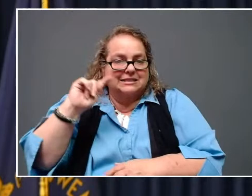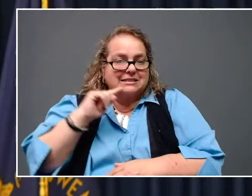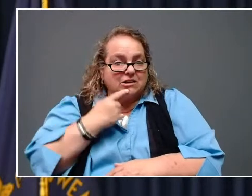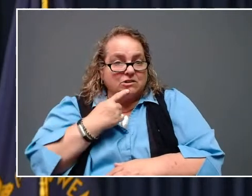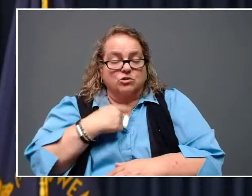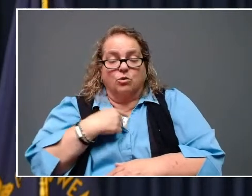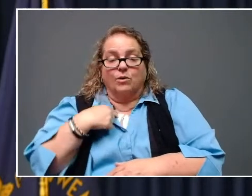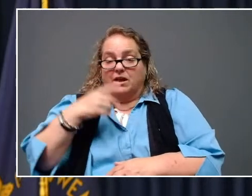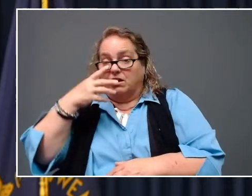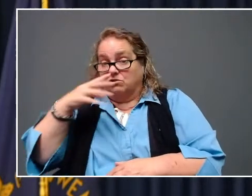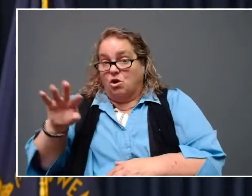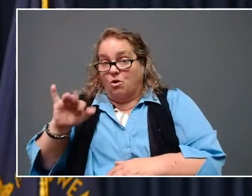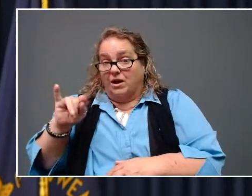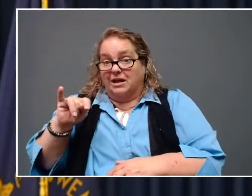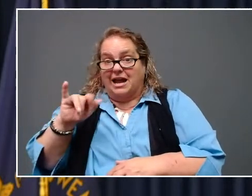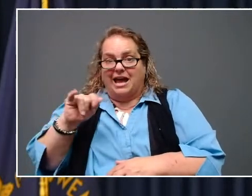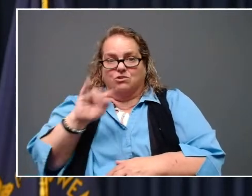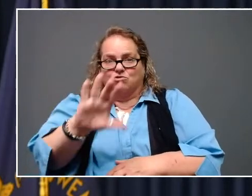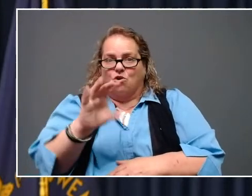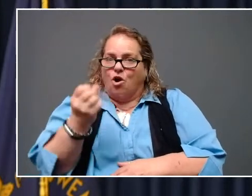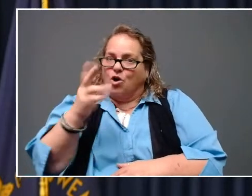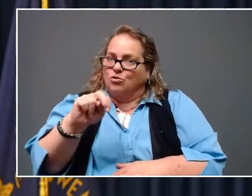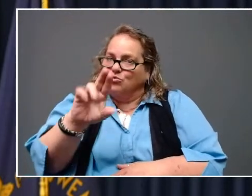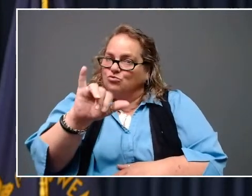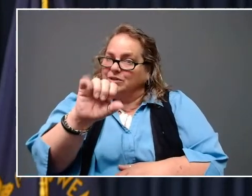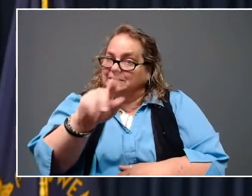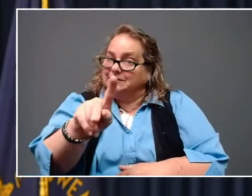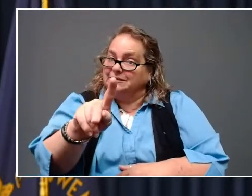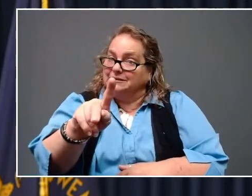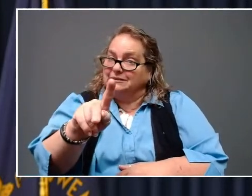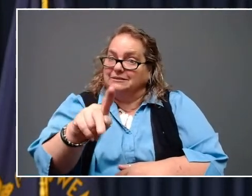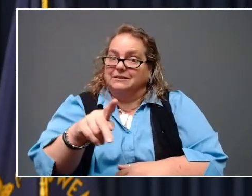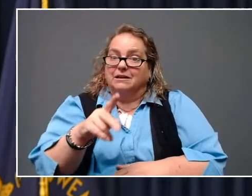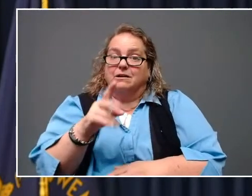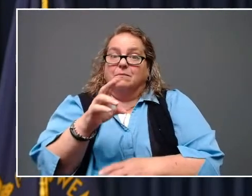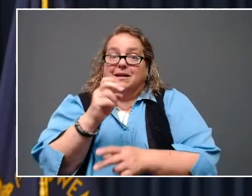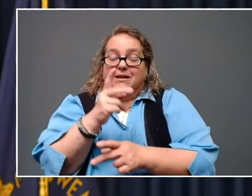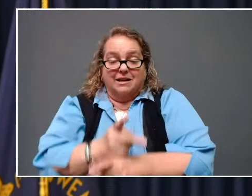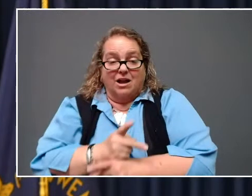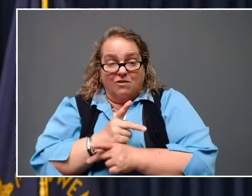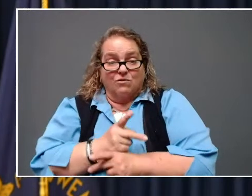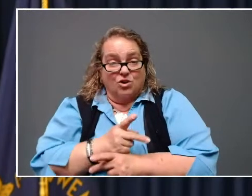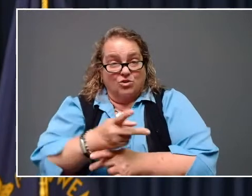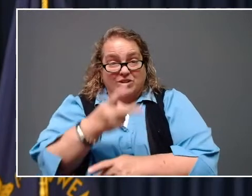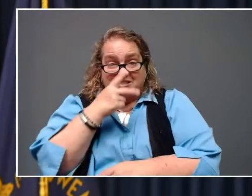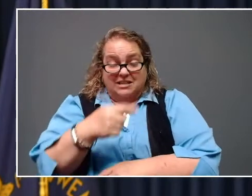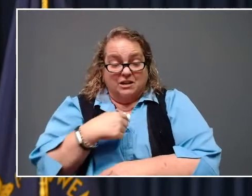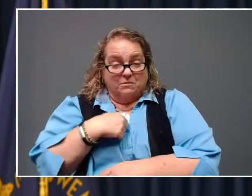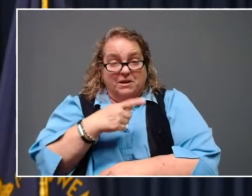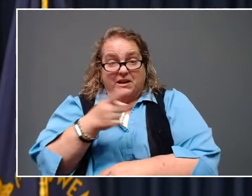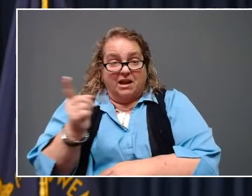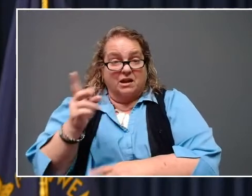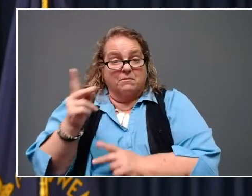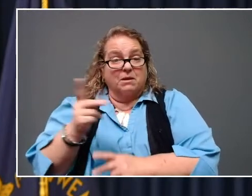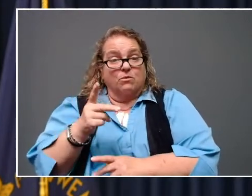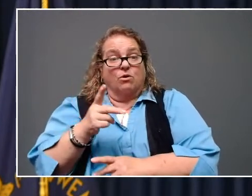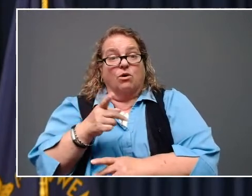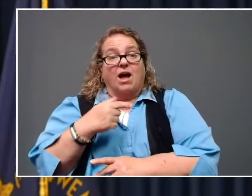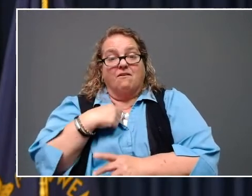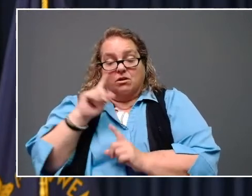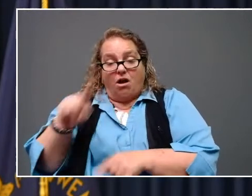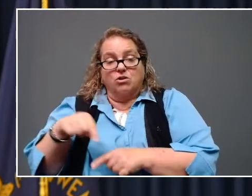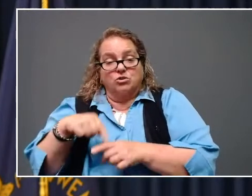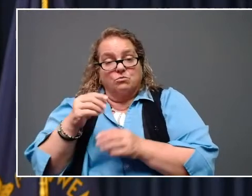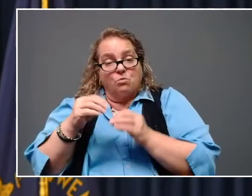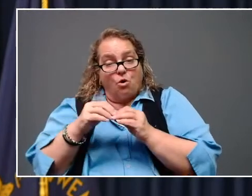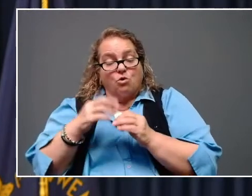peril, and we need to be careful. But folks, you'll see me out there, and thanks to everyone who's been so courteous. I've been out at more restaurants, and I've seen people in